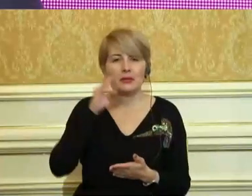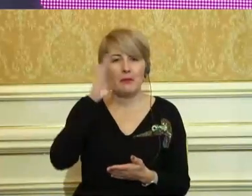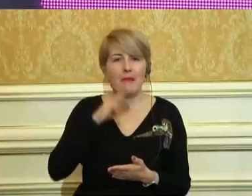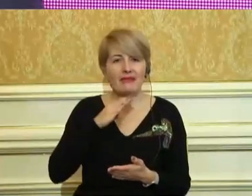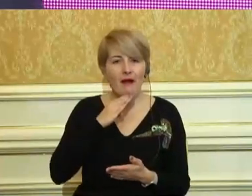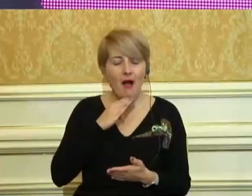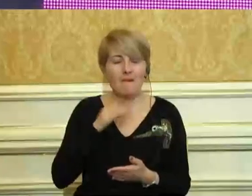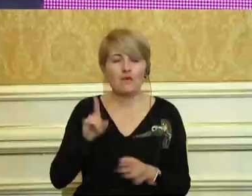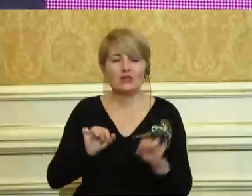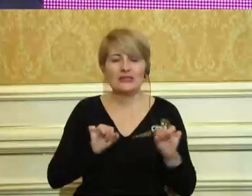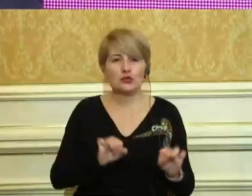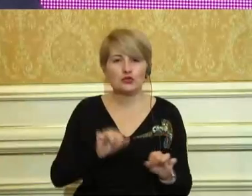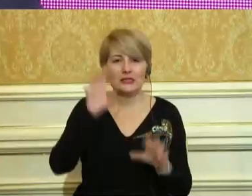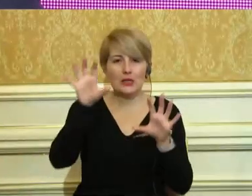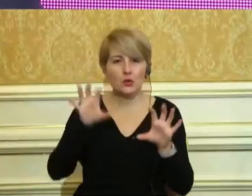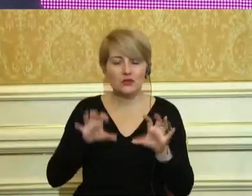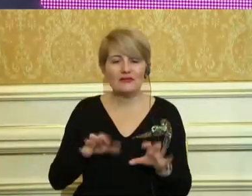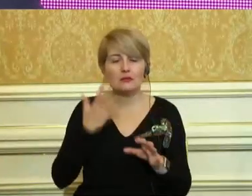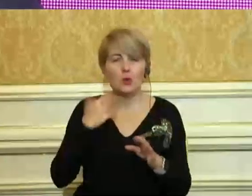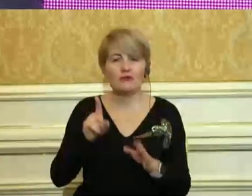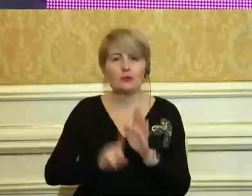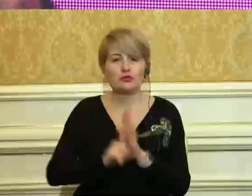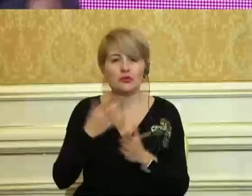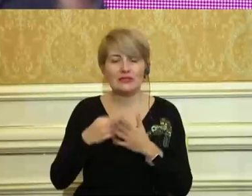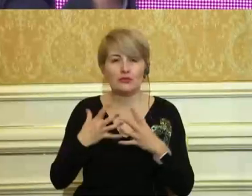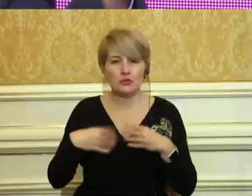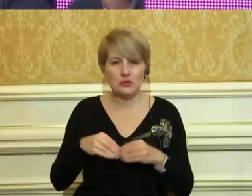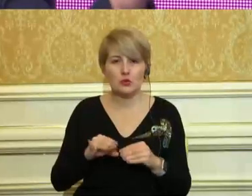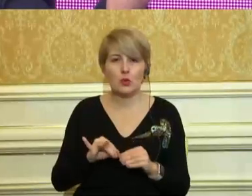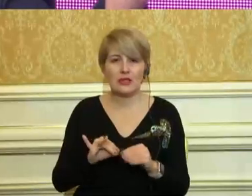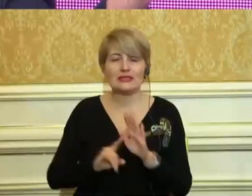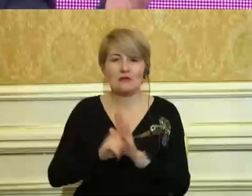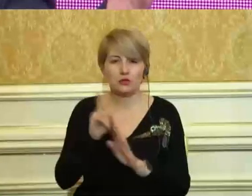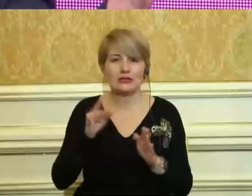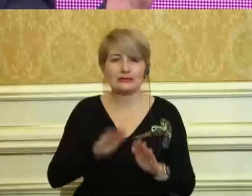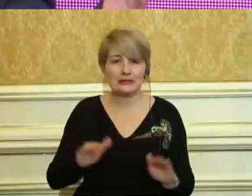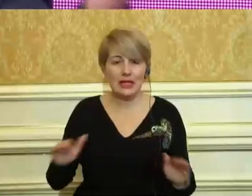when they're starting families and having them sit on city councils. Because you need the 20